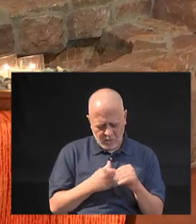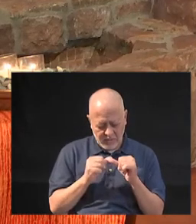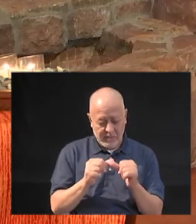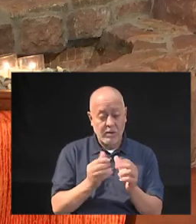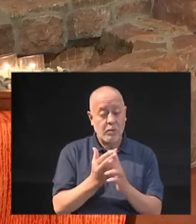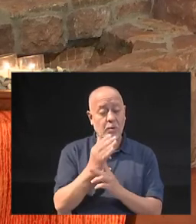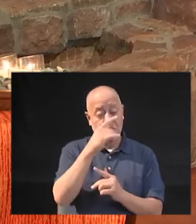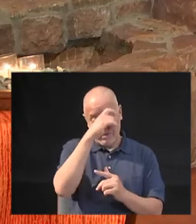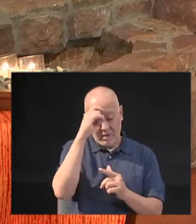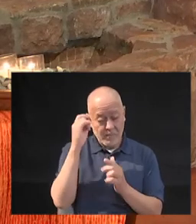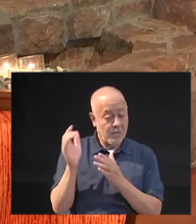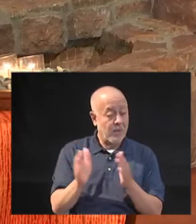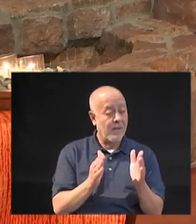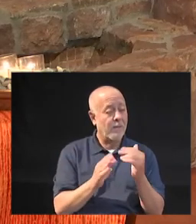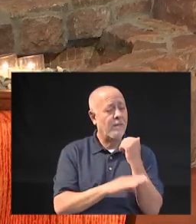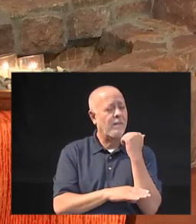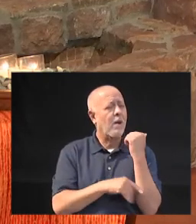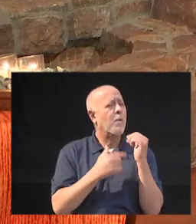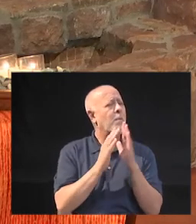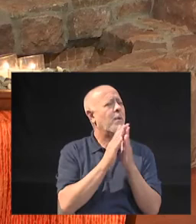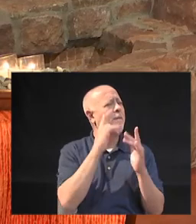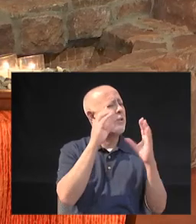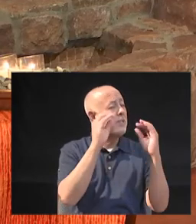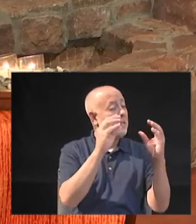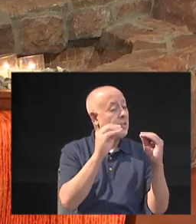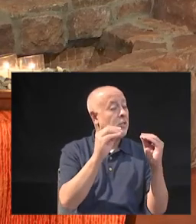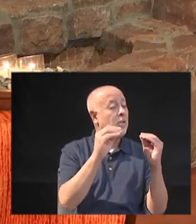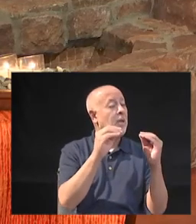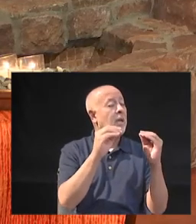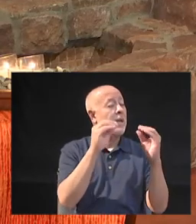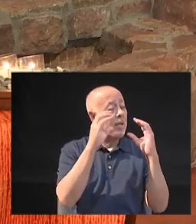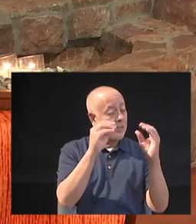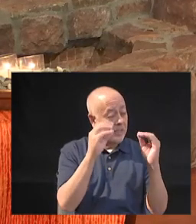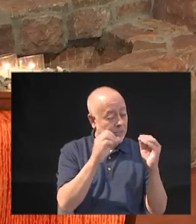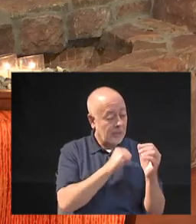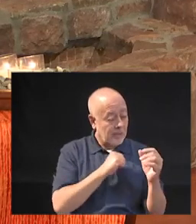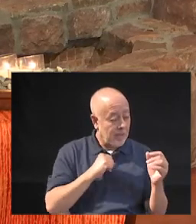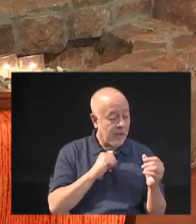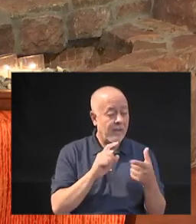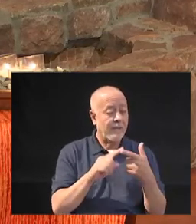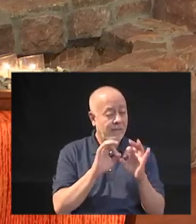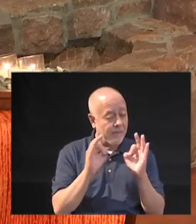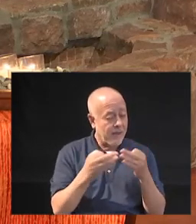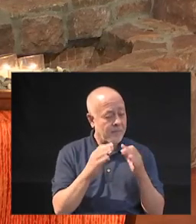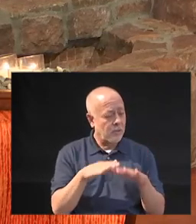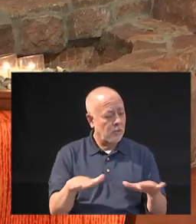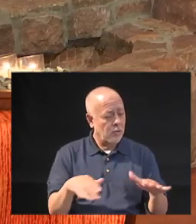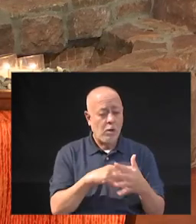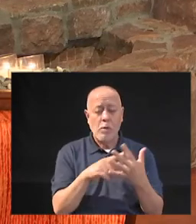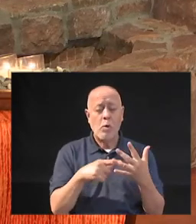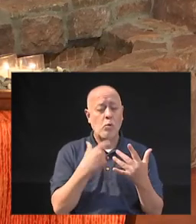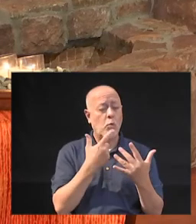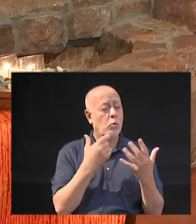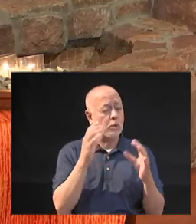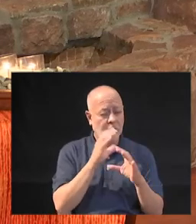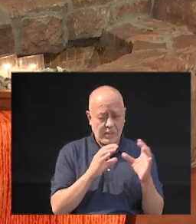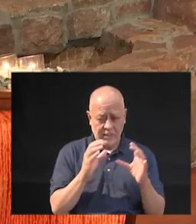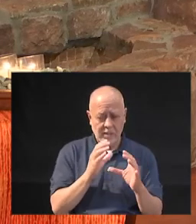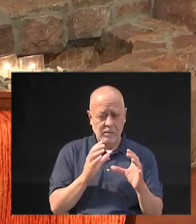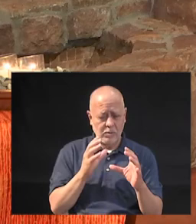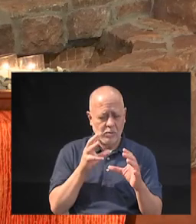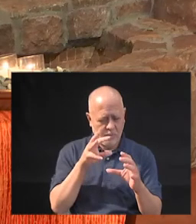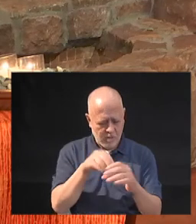and plan for the fall, we pray for our teachers and our educational staff, for our families and children, for those who are seeking belonging and